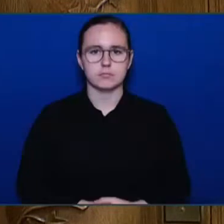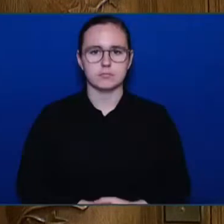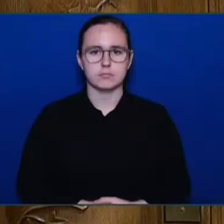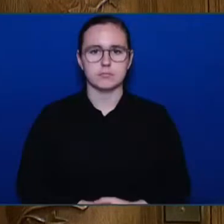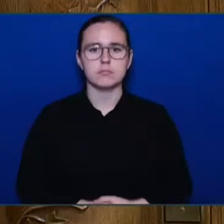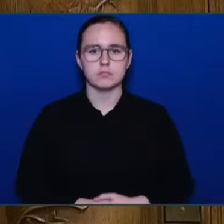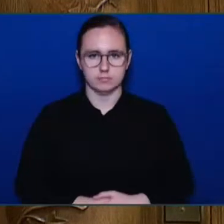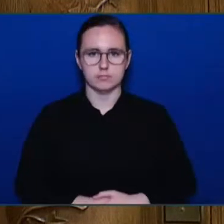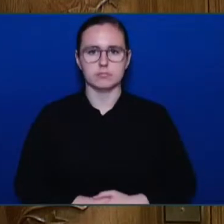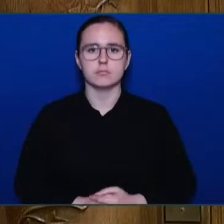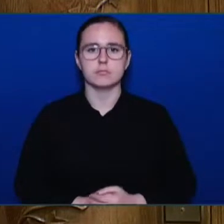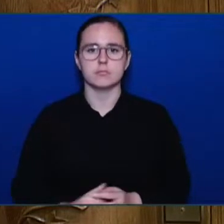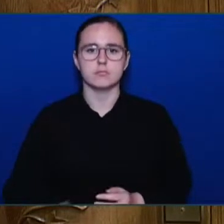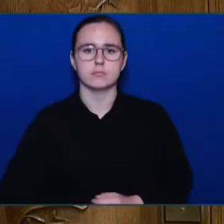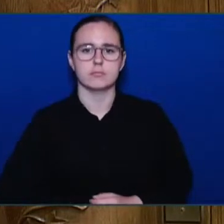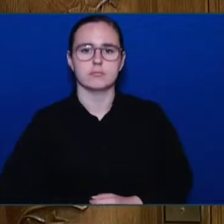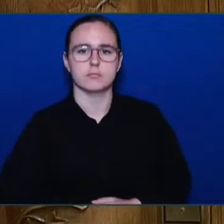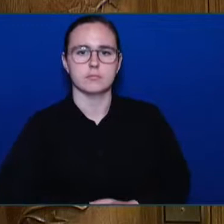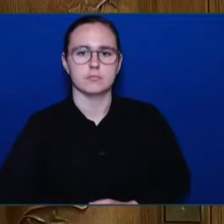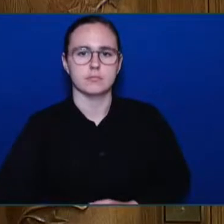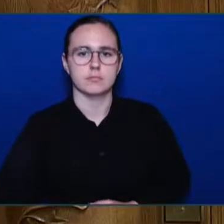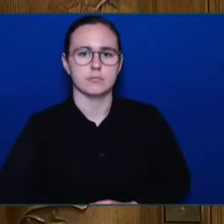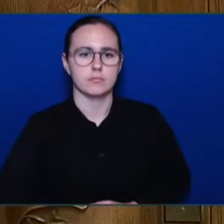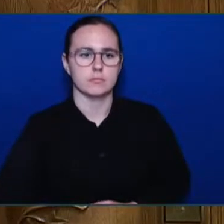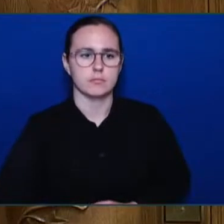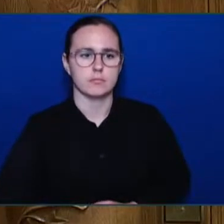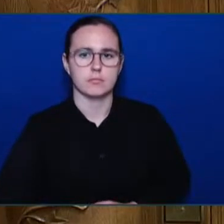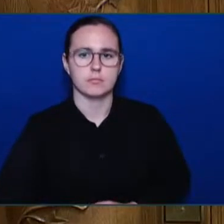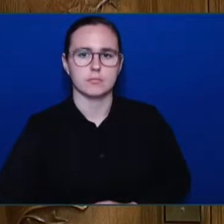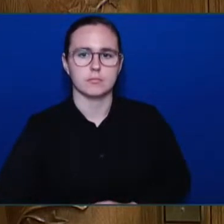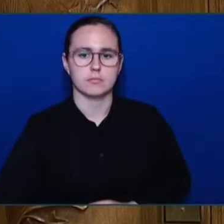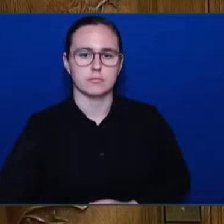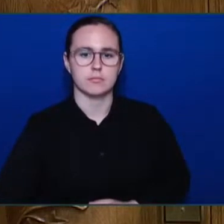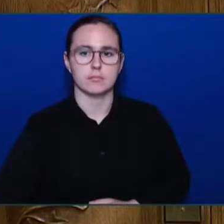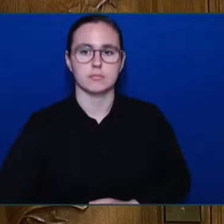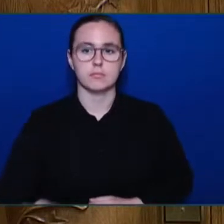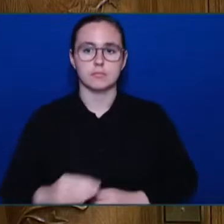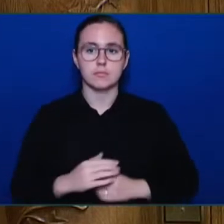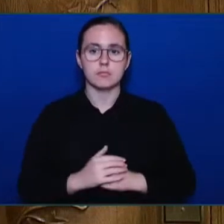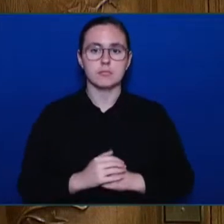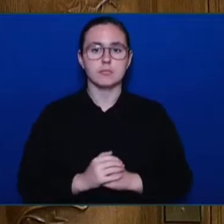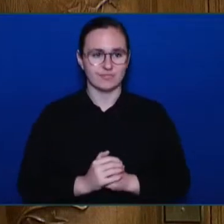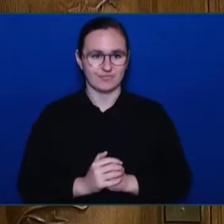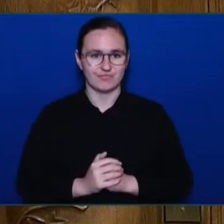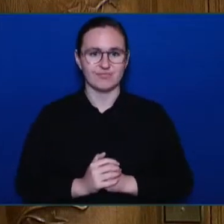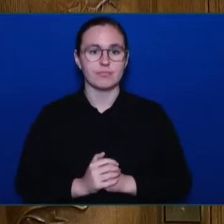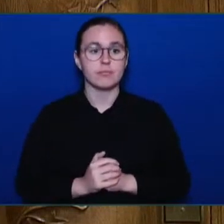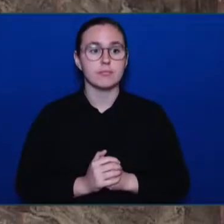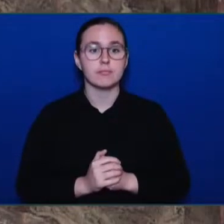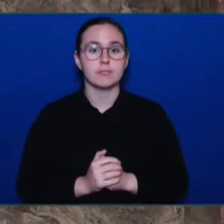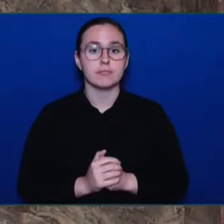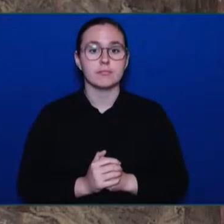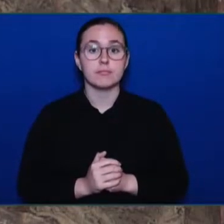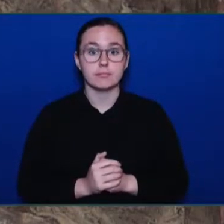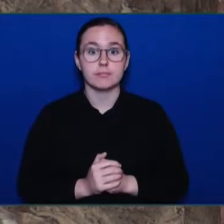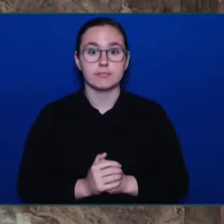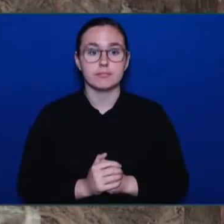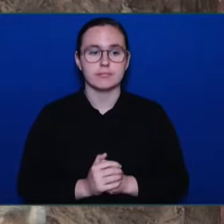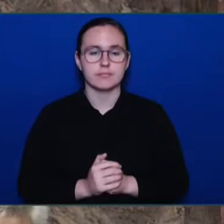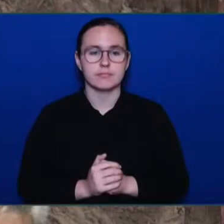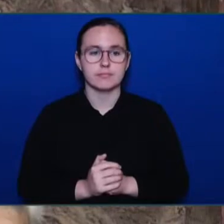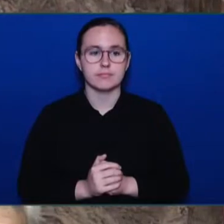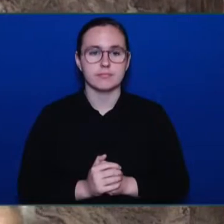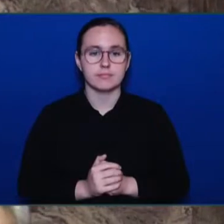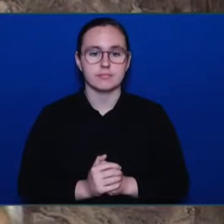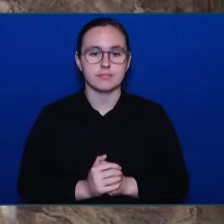Member for Caribou-Chilcotin. Well, thank you, Mr. Speaker. While our healthcare system collapses, a bloated NDP bureaucracy